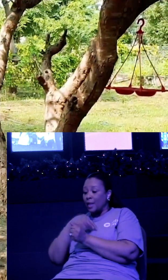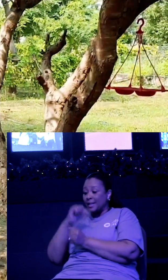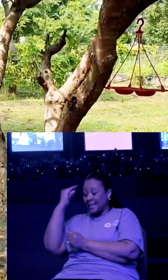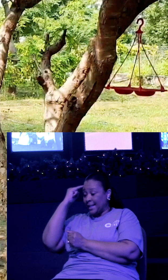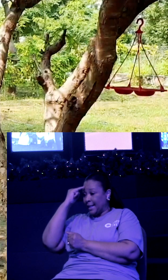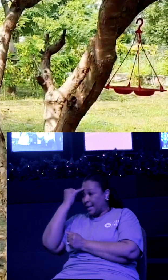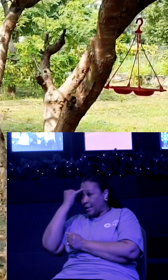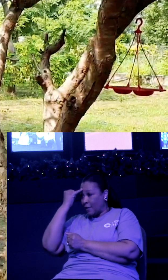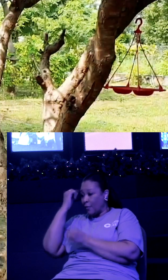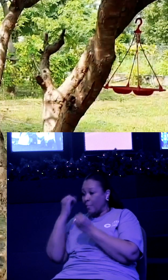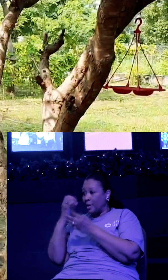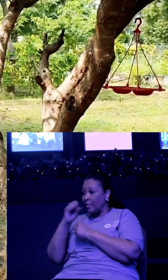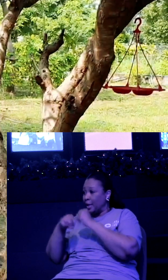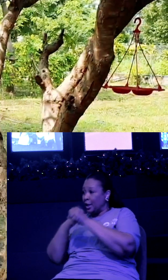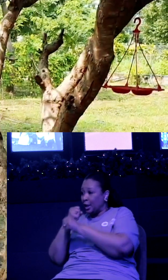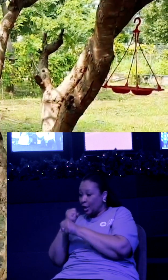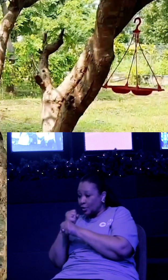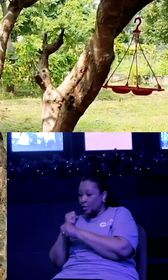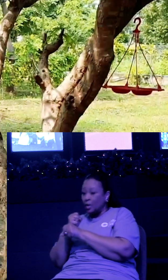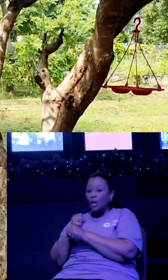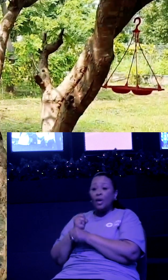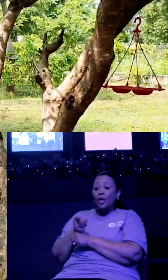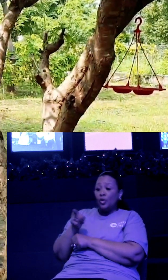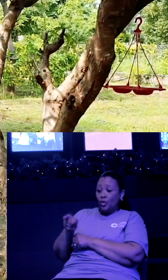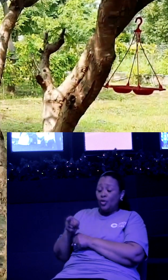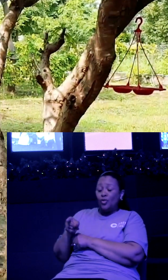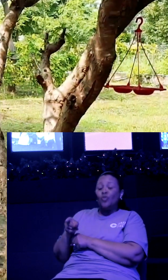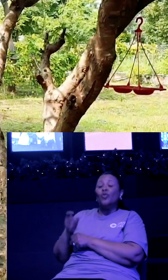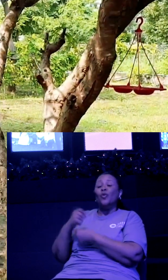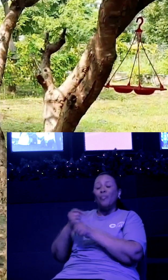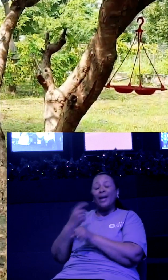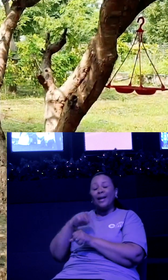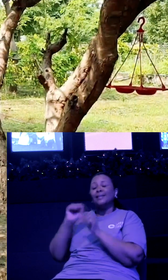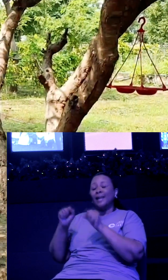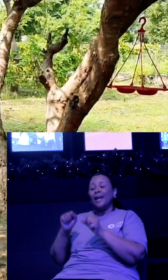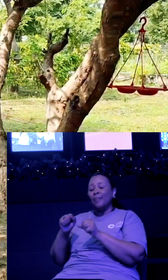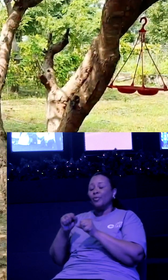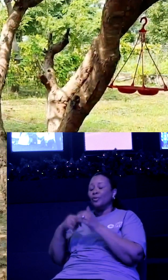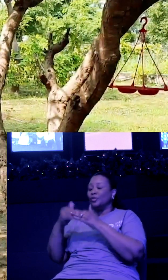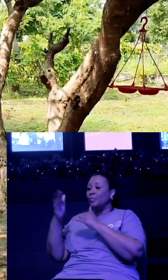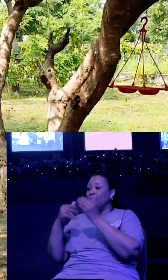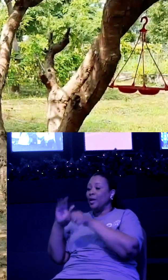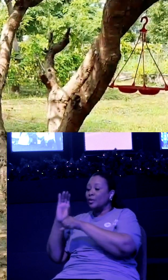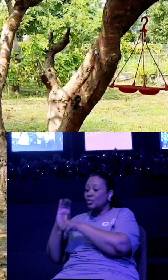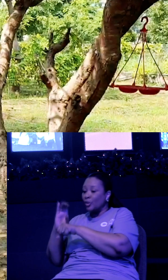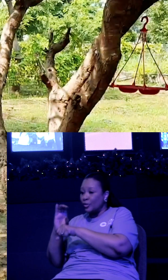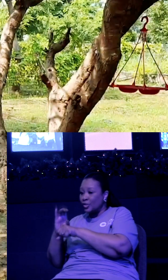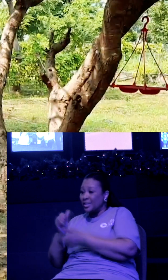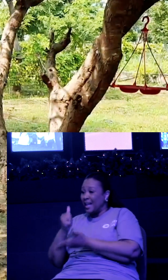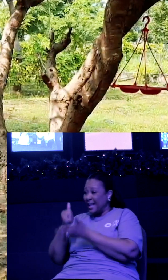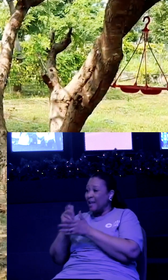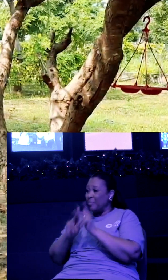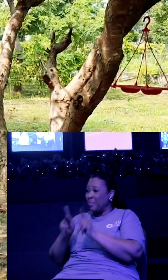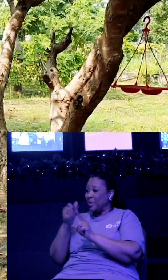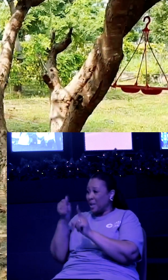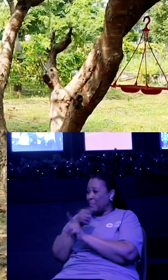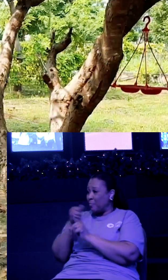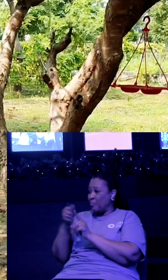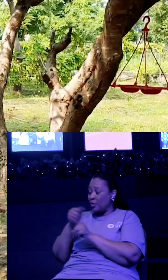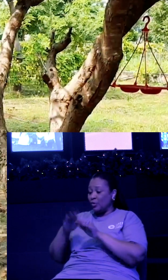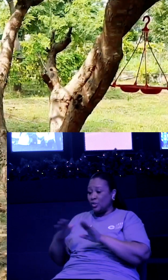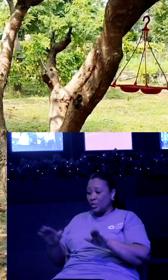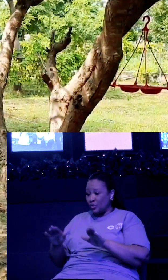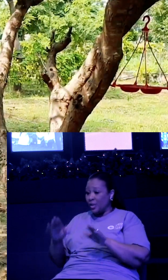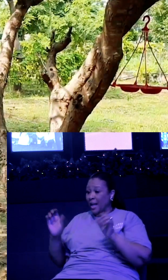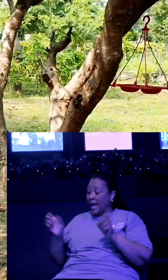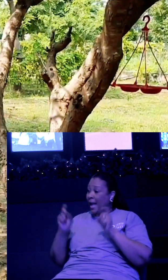many years. Because of you, we are able to plant churches, take care of children of persecuted families, and evangelize our